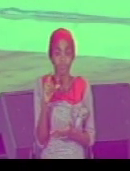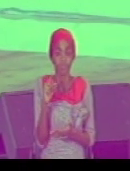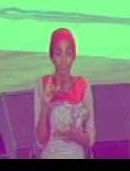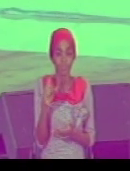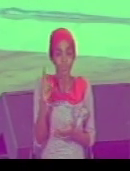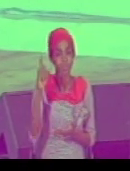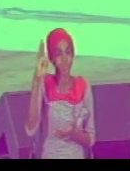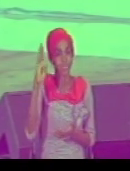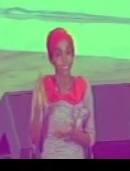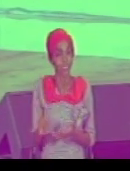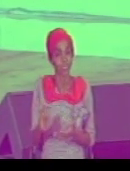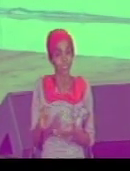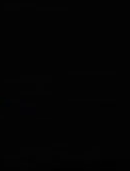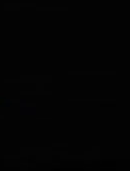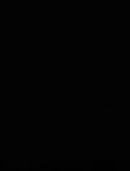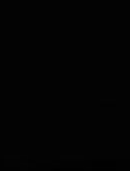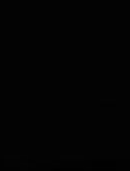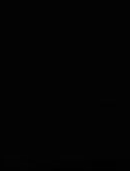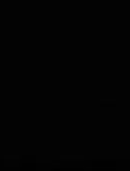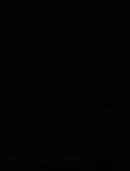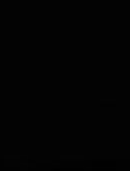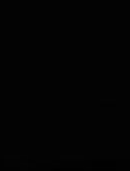God has spoken